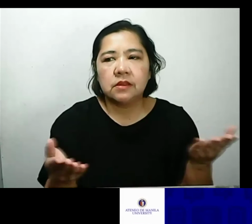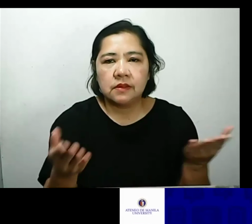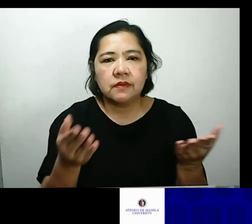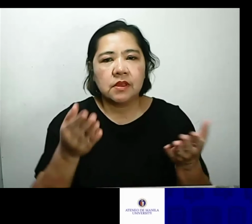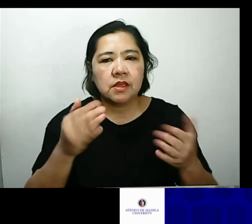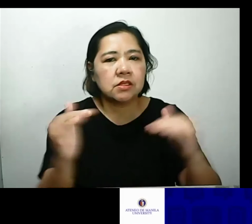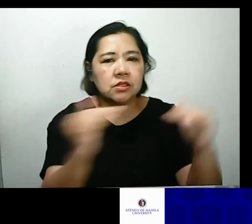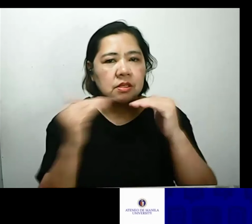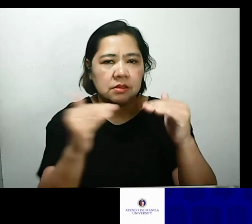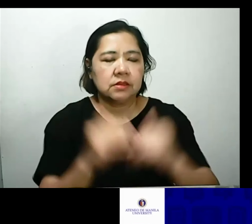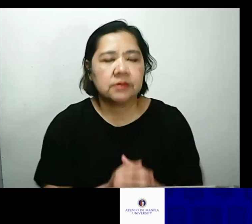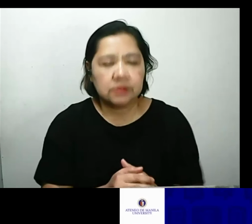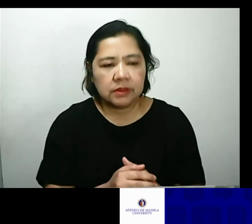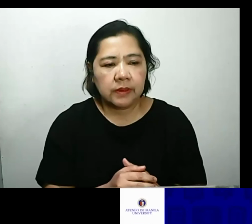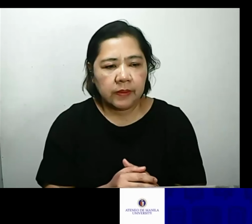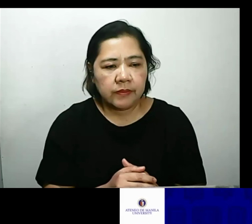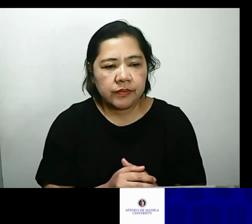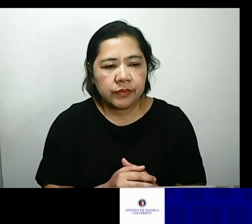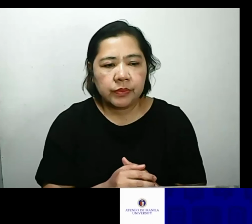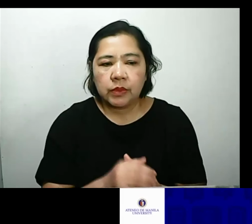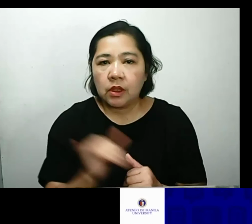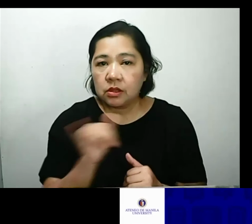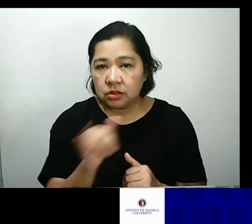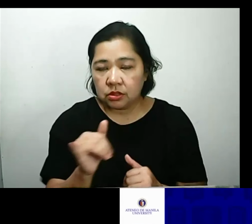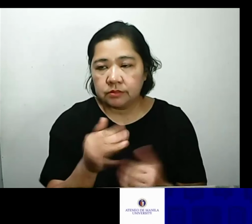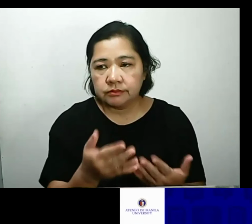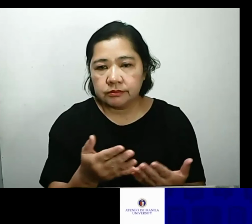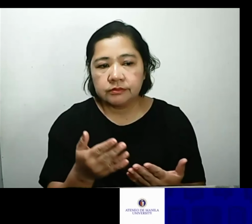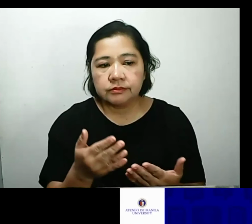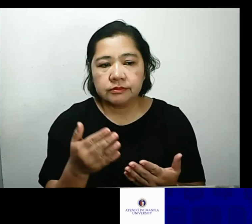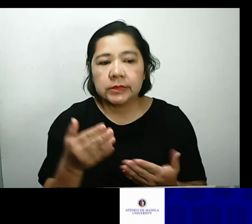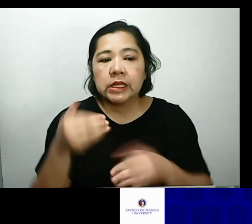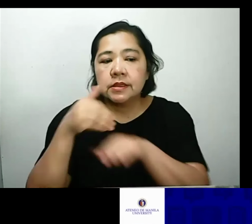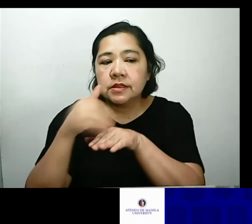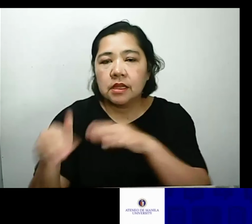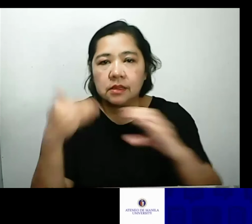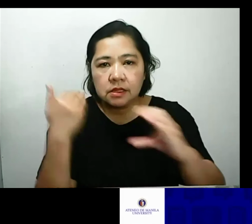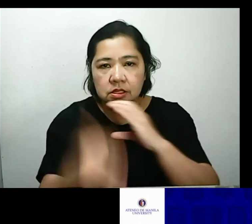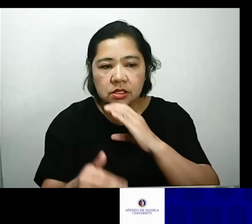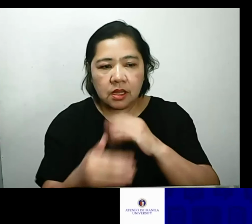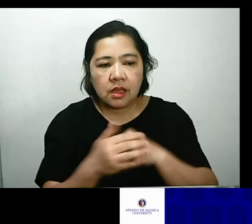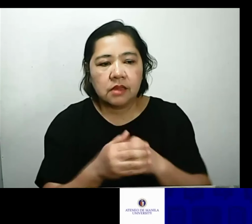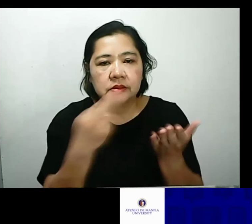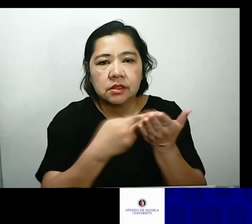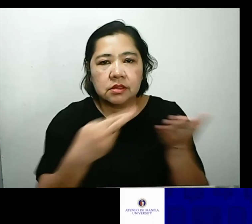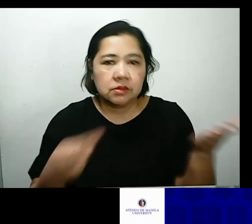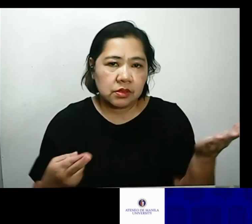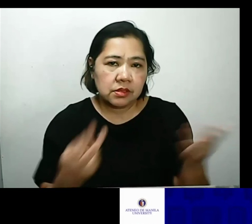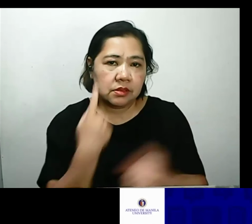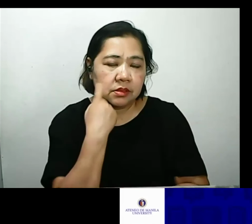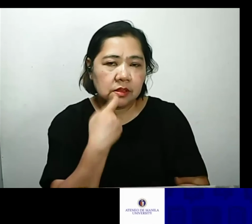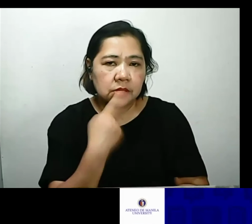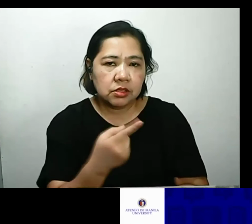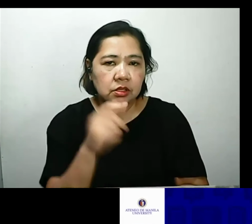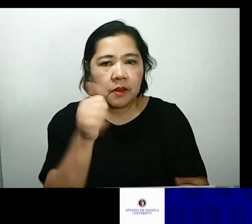if you are interested, I will also send in the chat the resource, the one I've mentioned on the 10